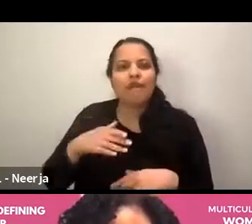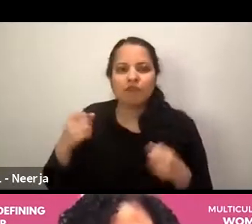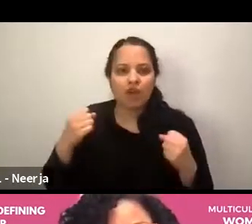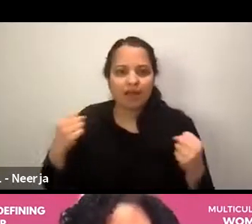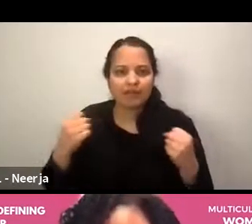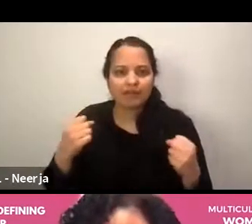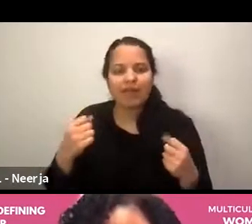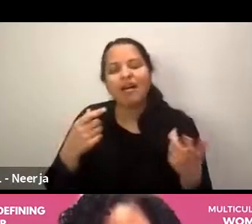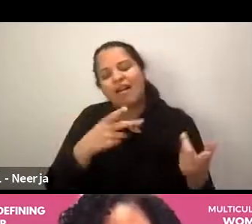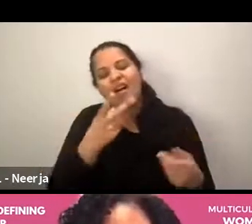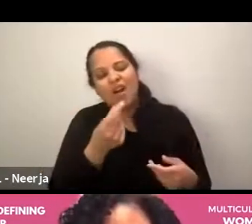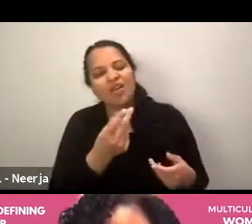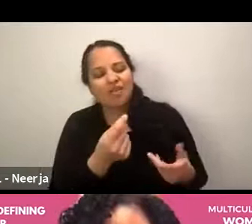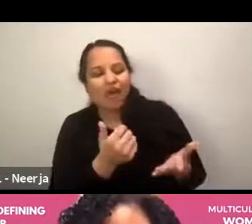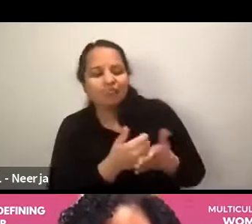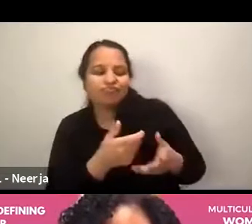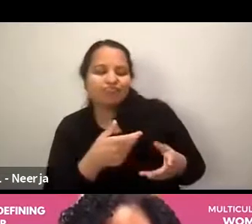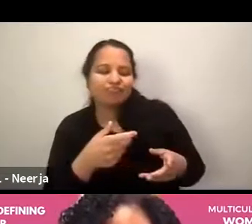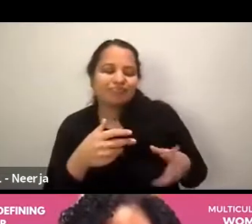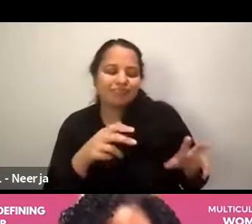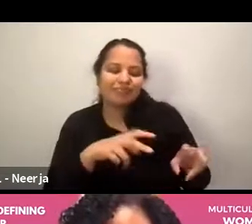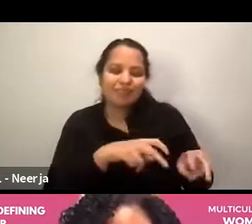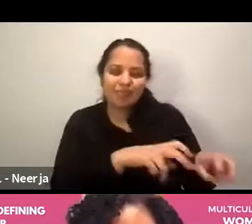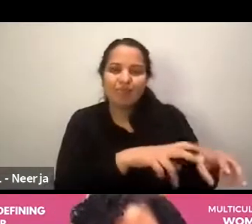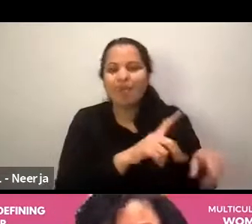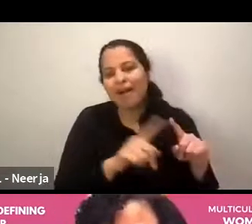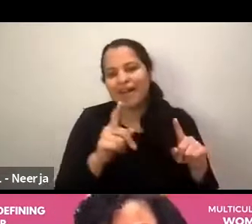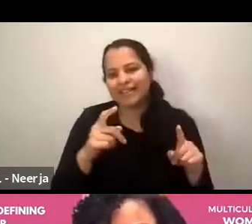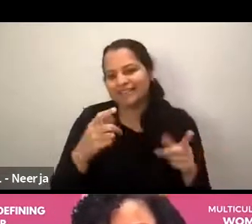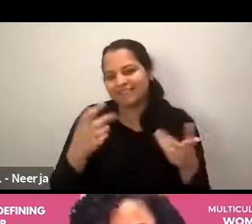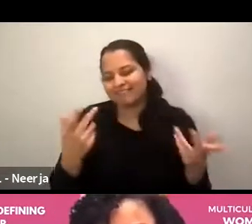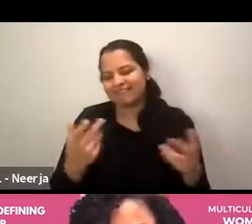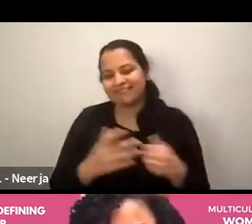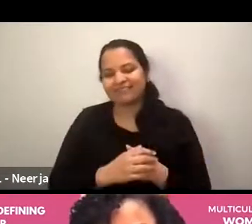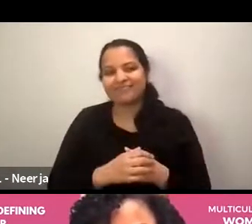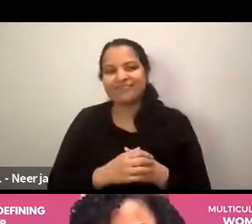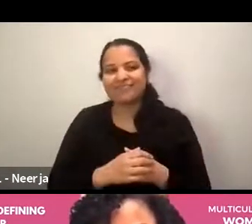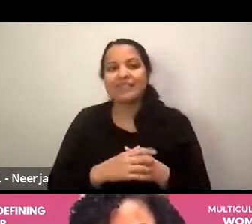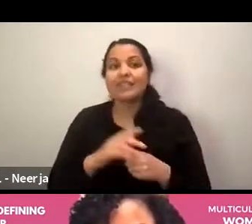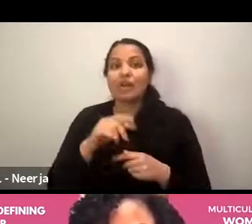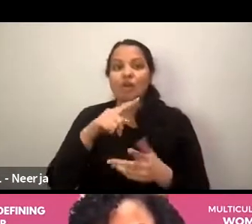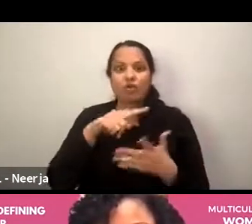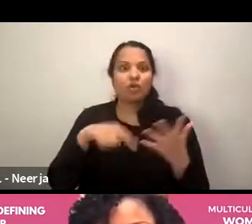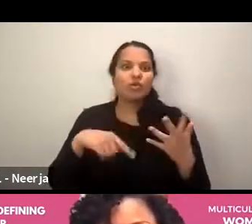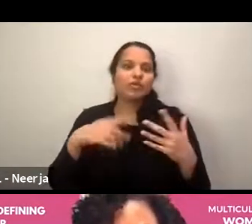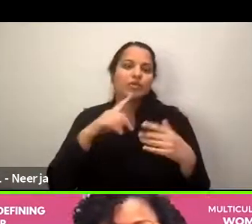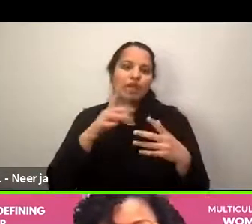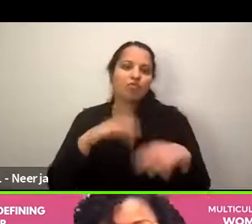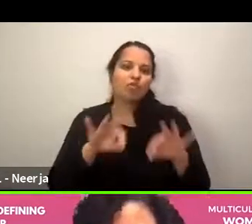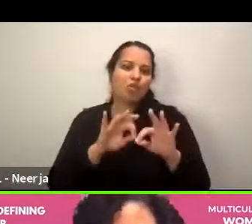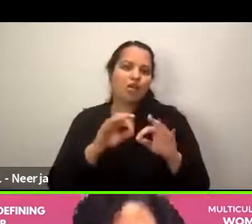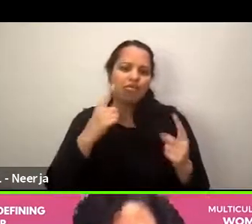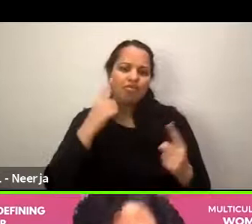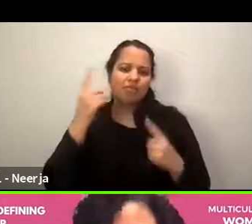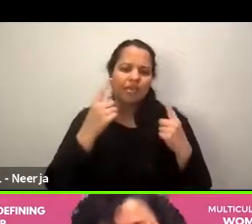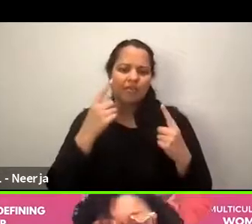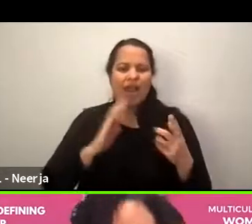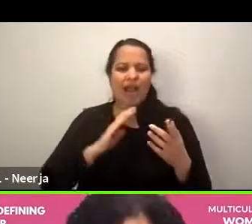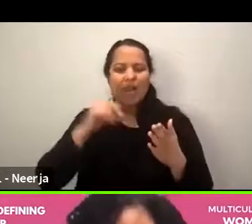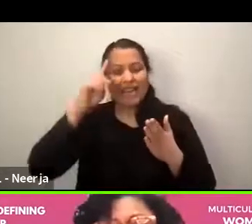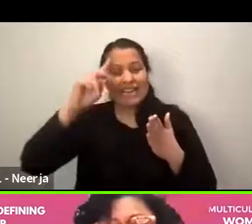us go out. So I think these are important things that we have to consider, is what are we doing deliberately to take care of